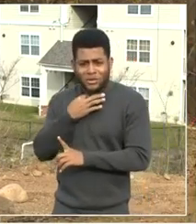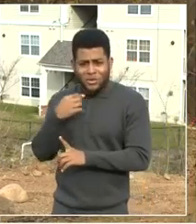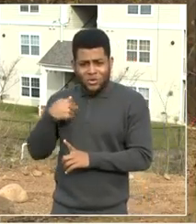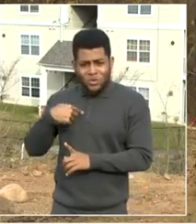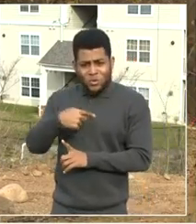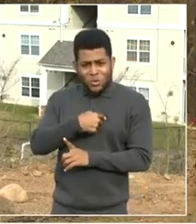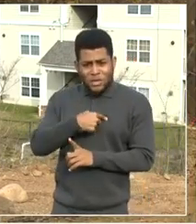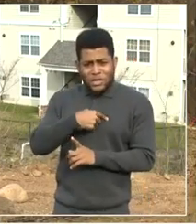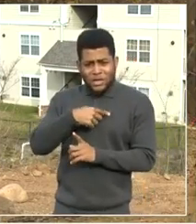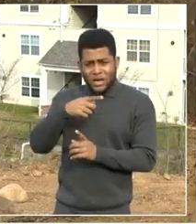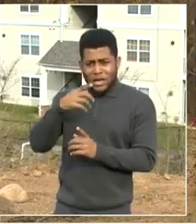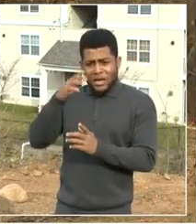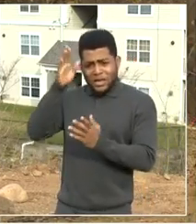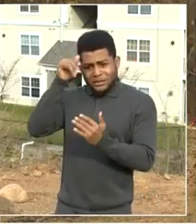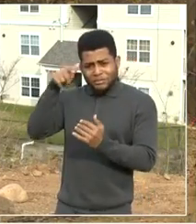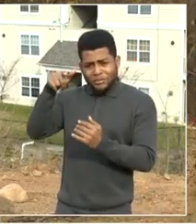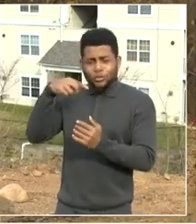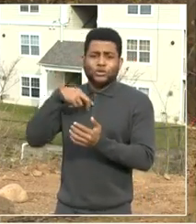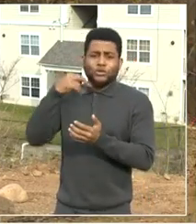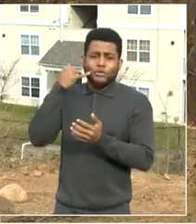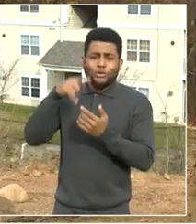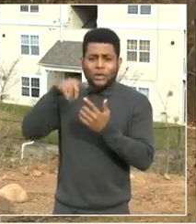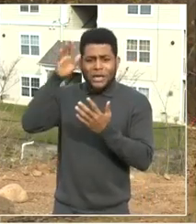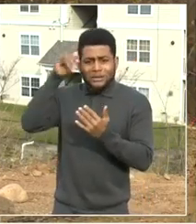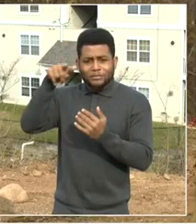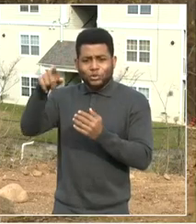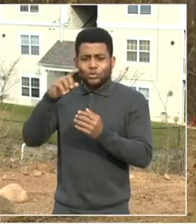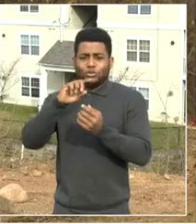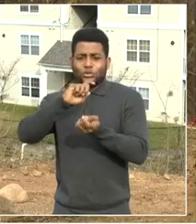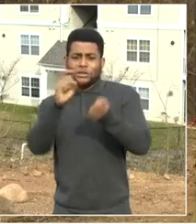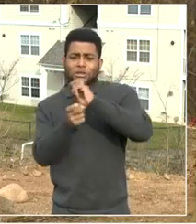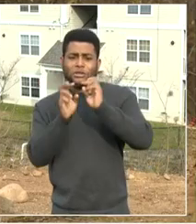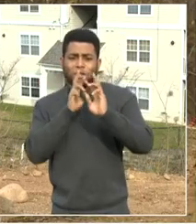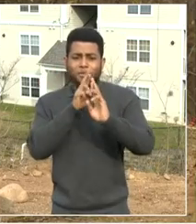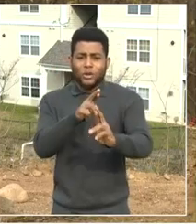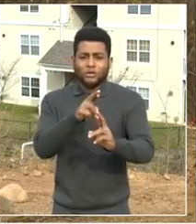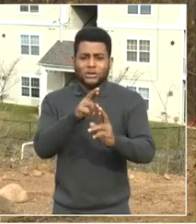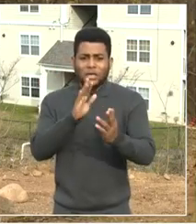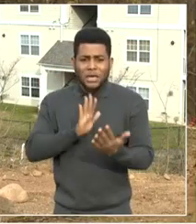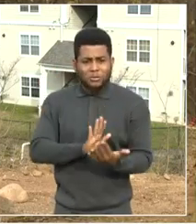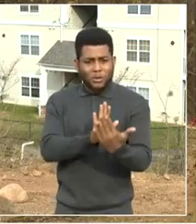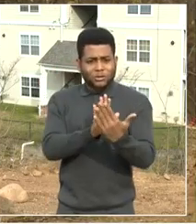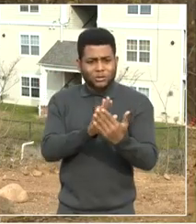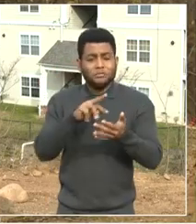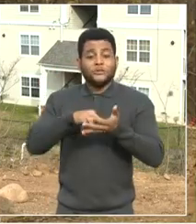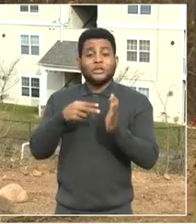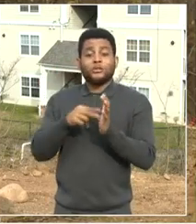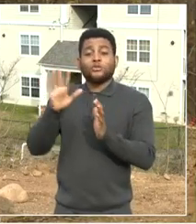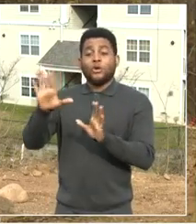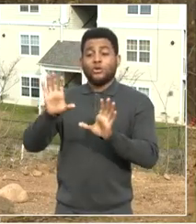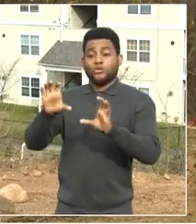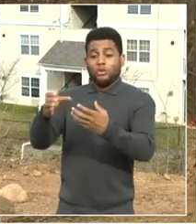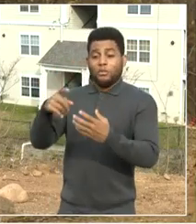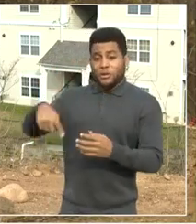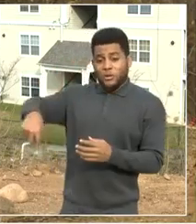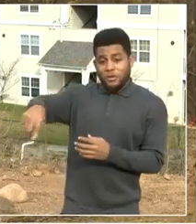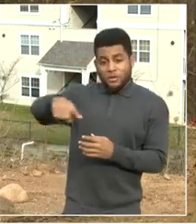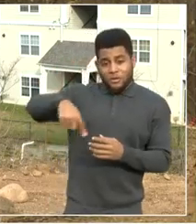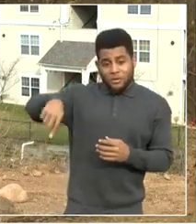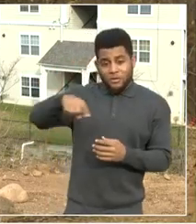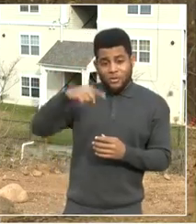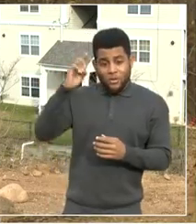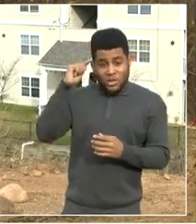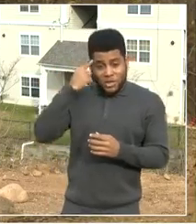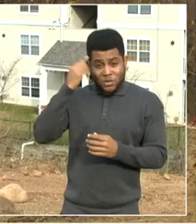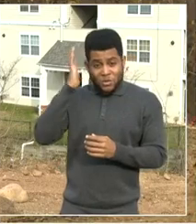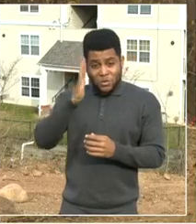with your team to take a deep dive into looking at what can be done, are you looking again at considering reinstating the mask mandate?